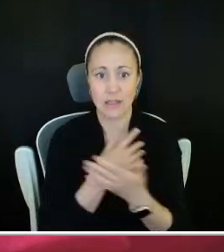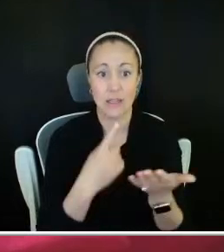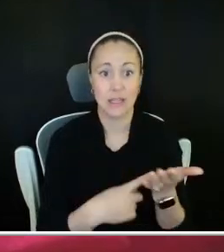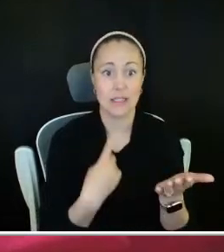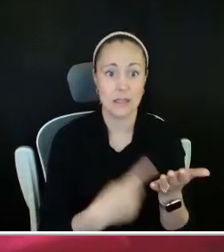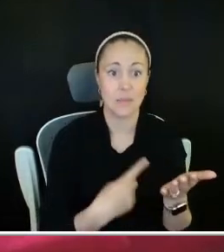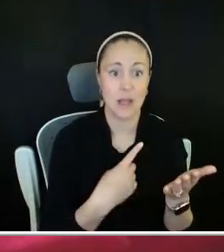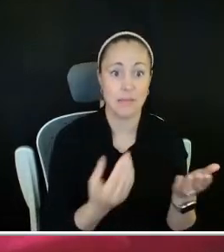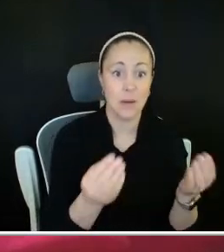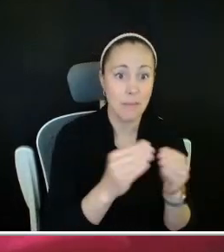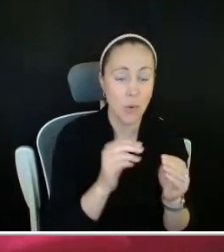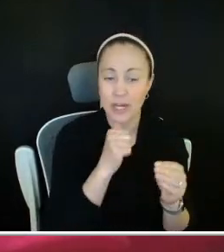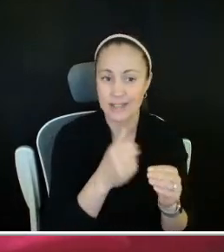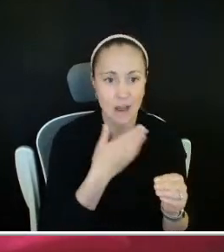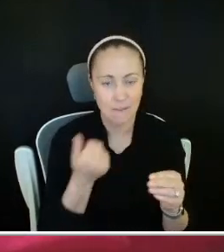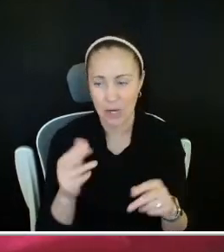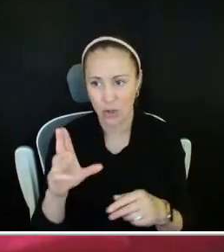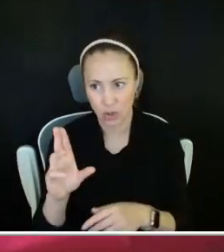better.